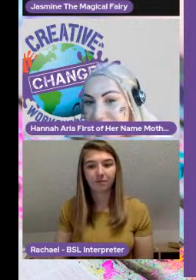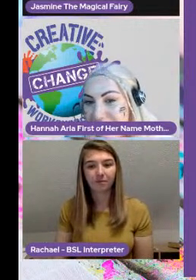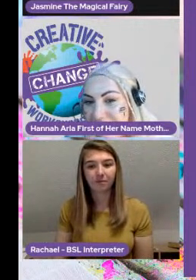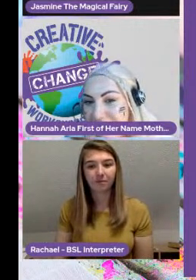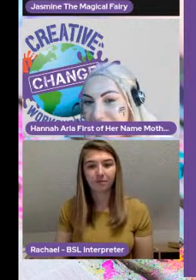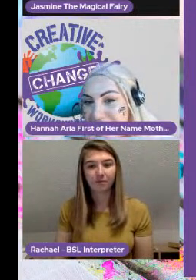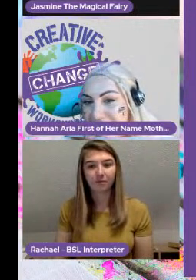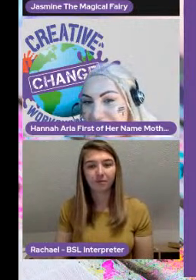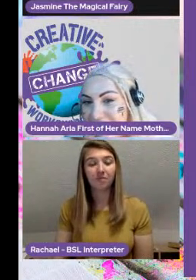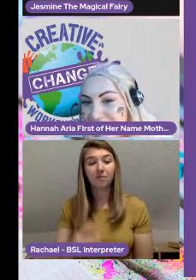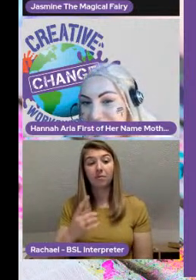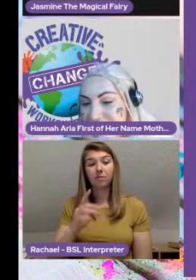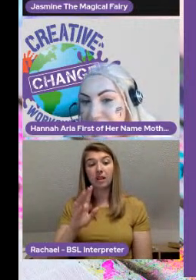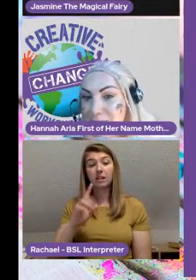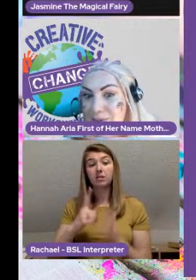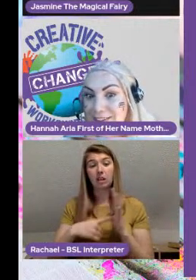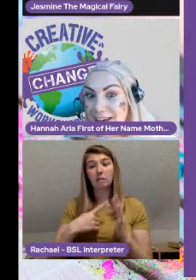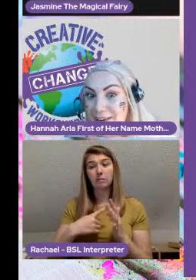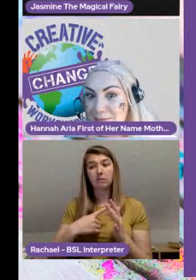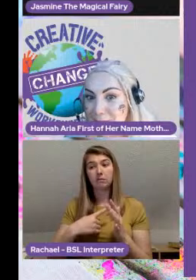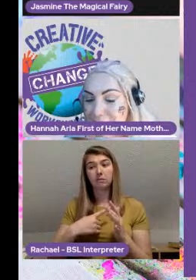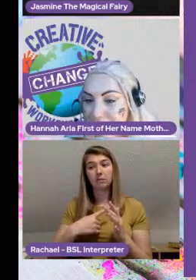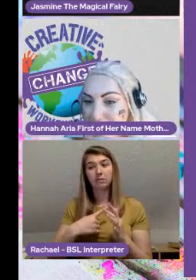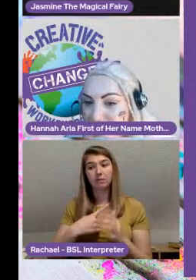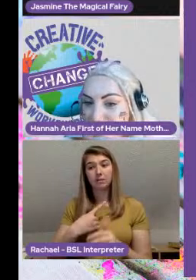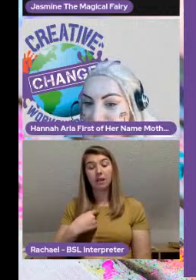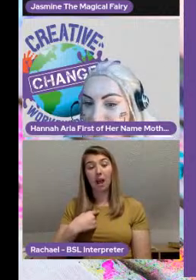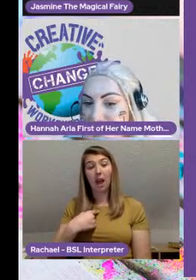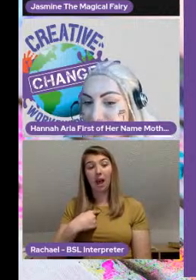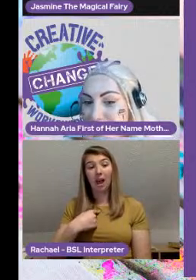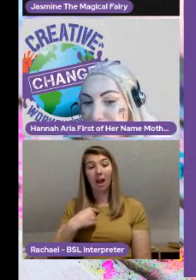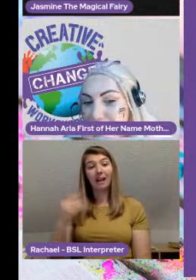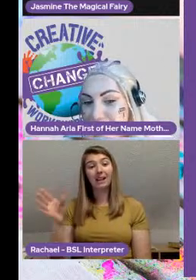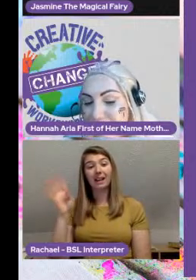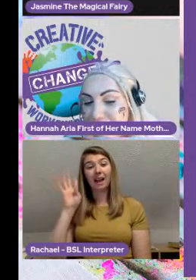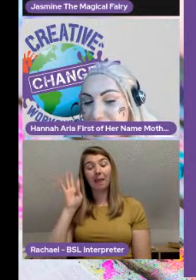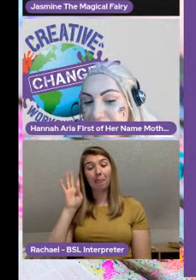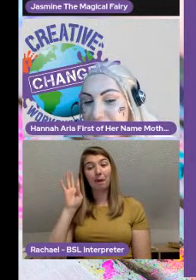can hear them. Oh, hang on. Oh, yeah, there we go.